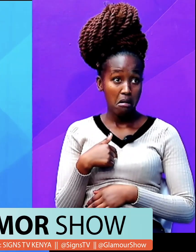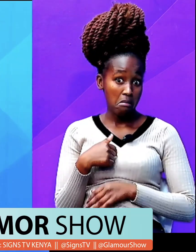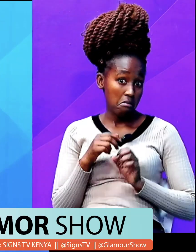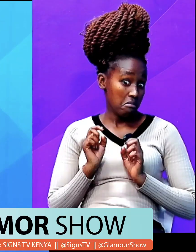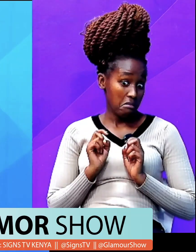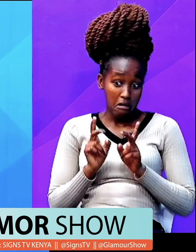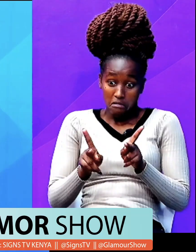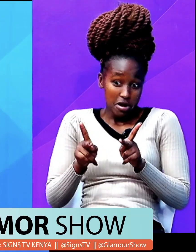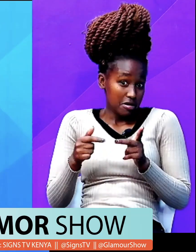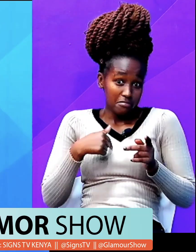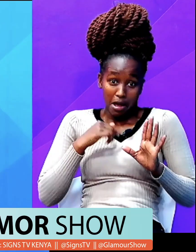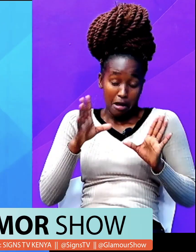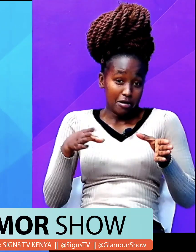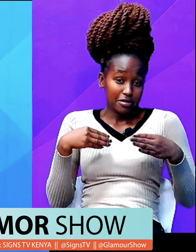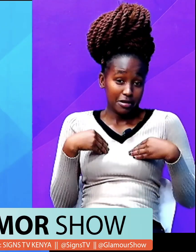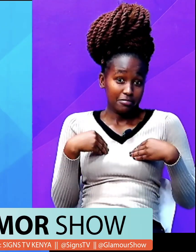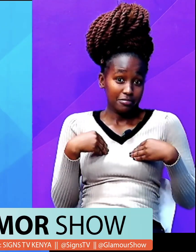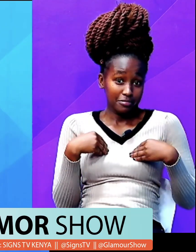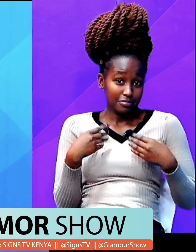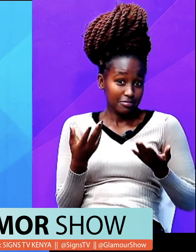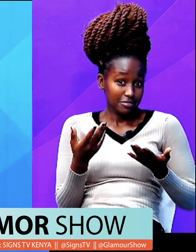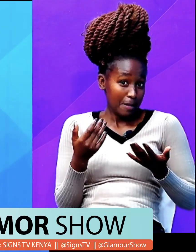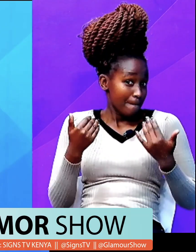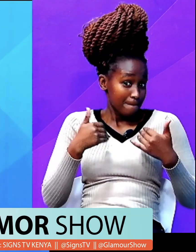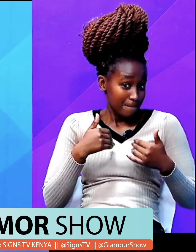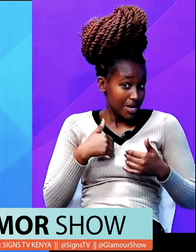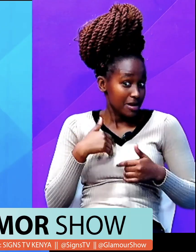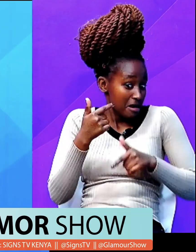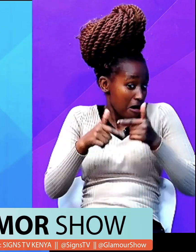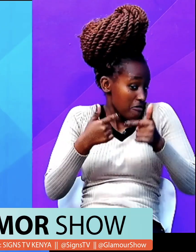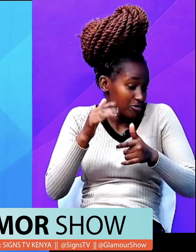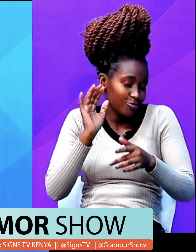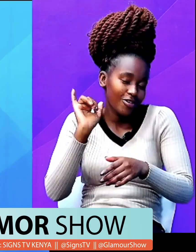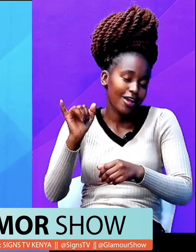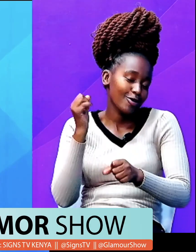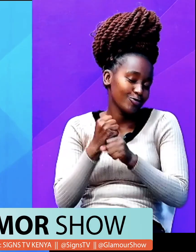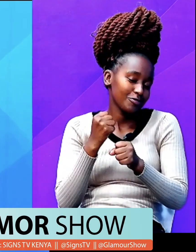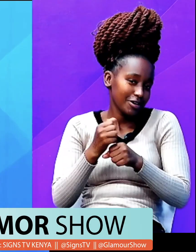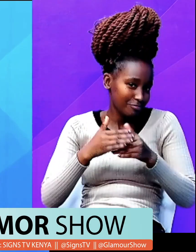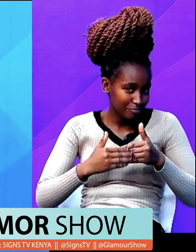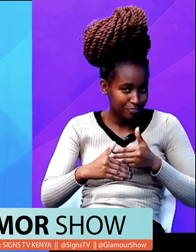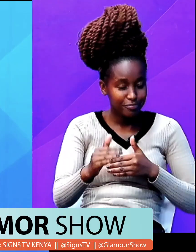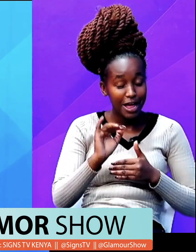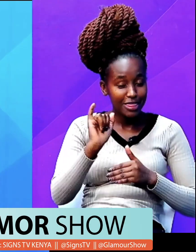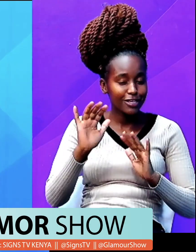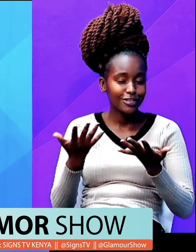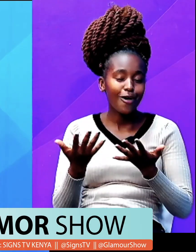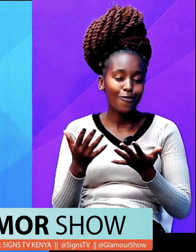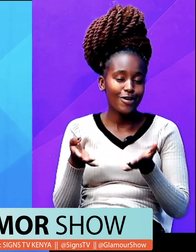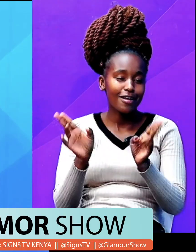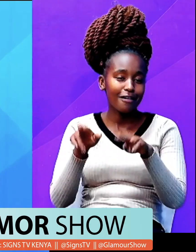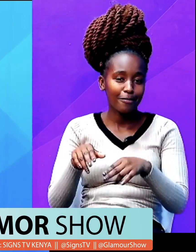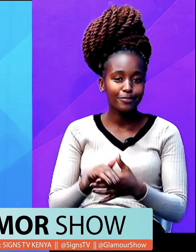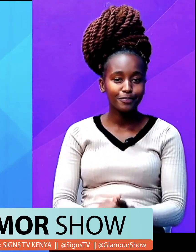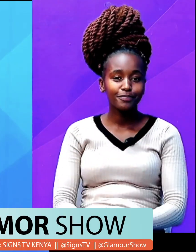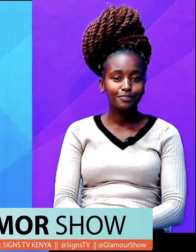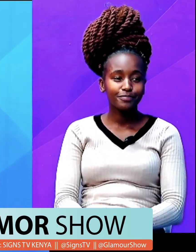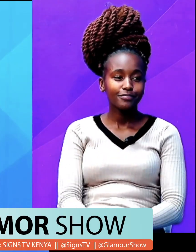boom, I was like, I think I'm on the right track. Yeah.